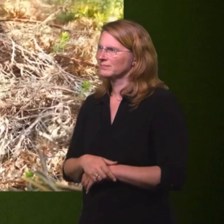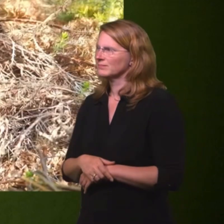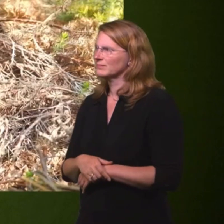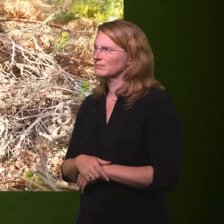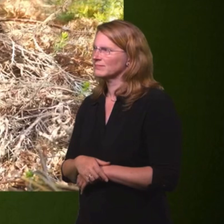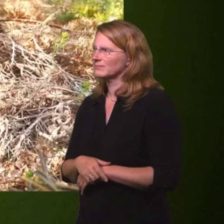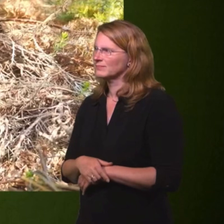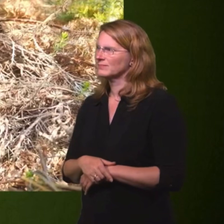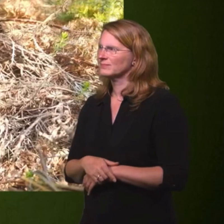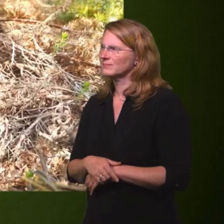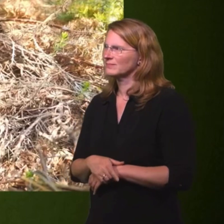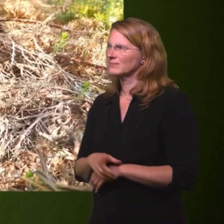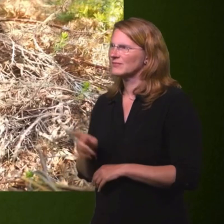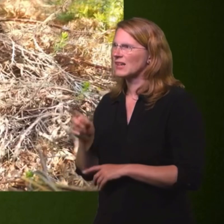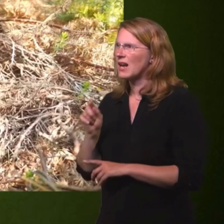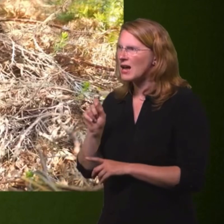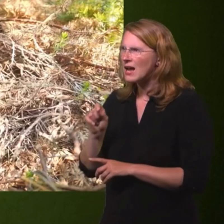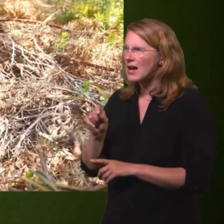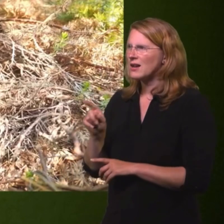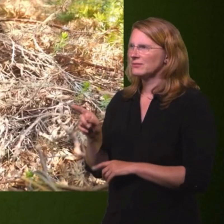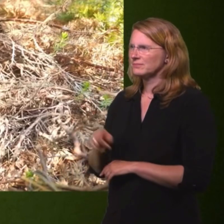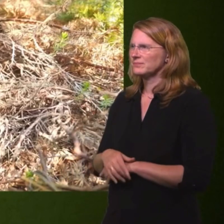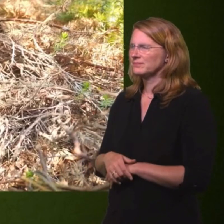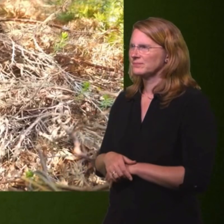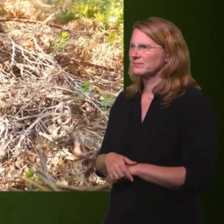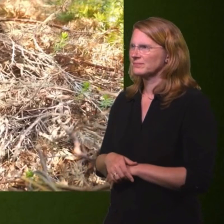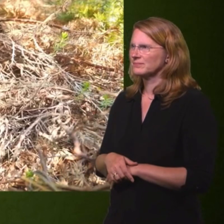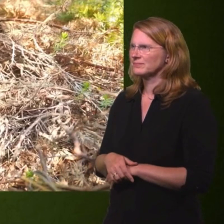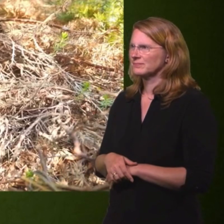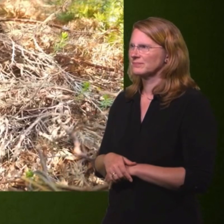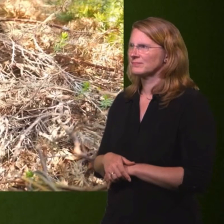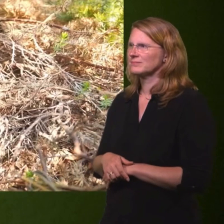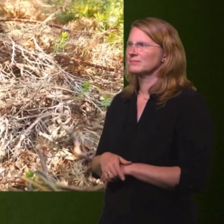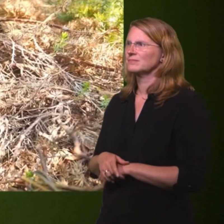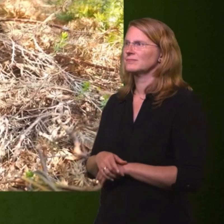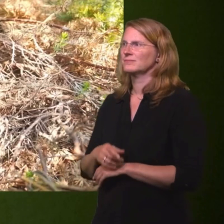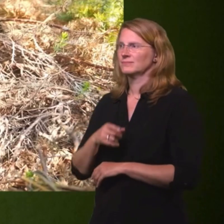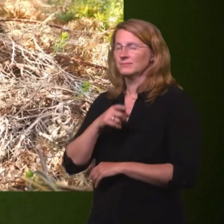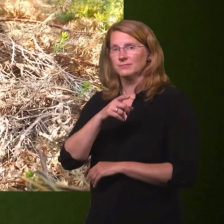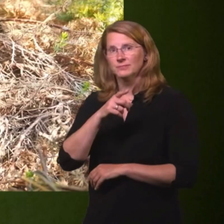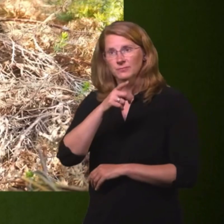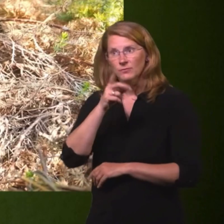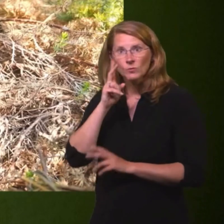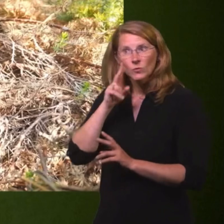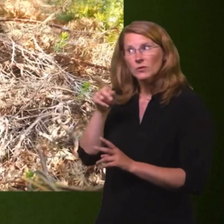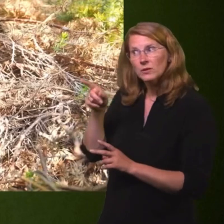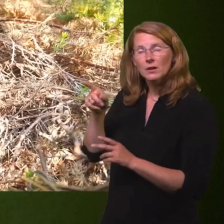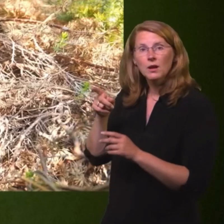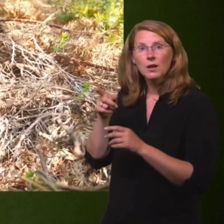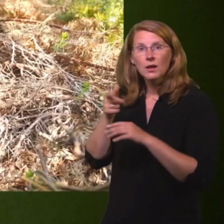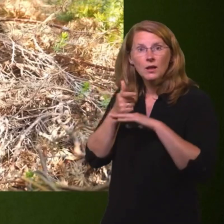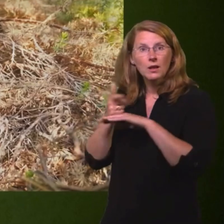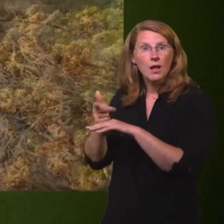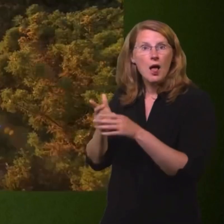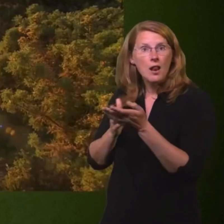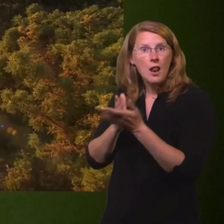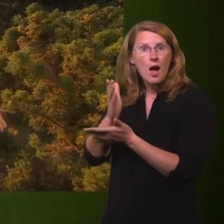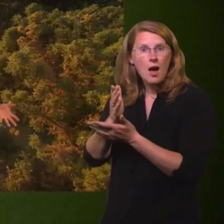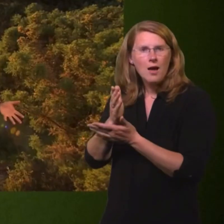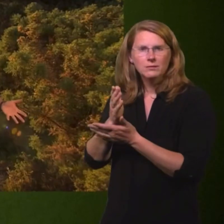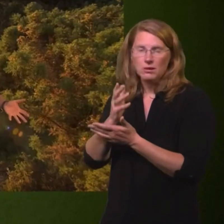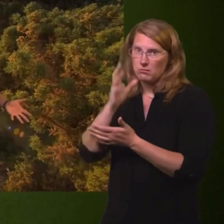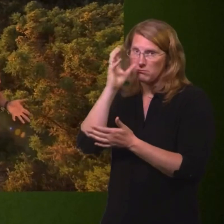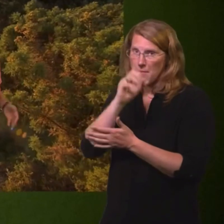the weekend. So if you're watching our live cameras, remember we're not on tomorrow or Saturday or Sunday. We'll be back with you on Monday. And